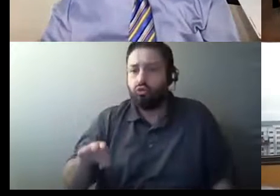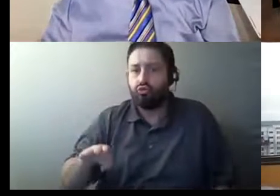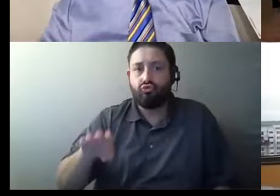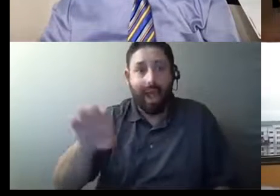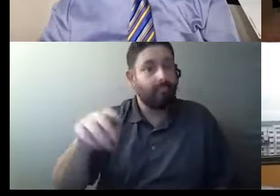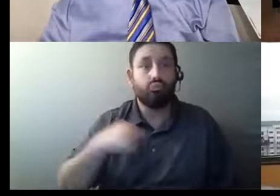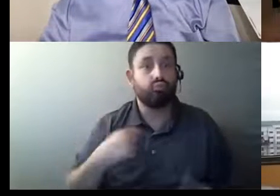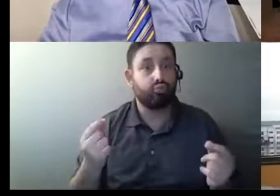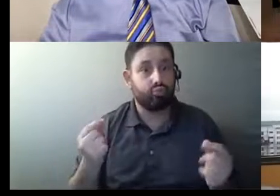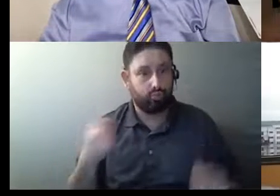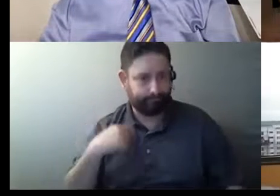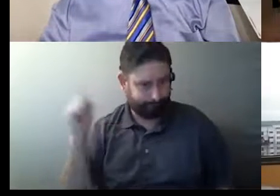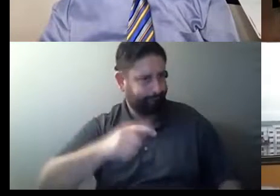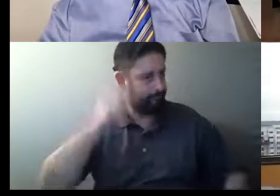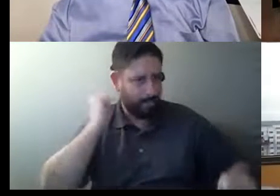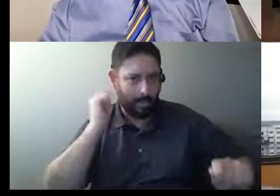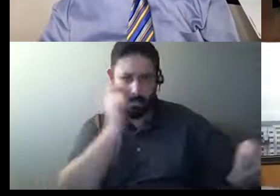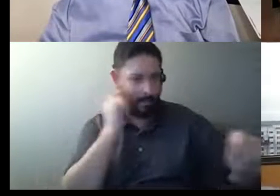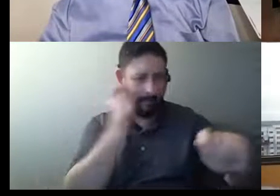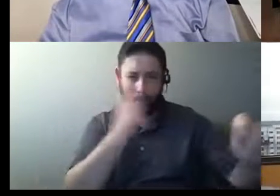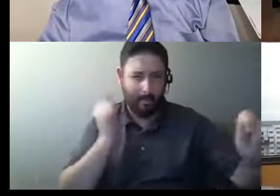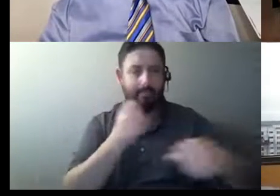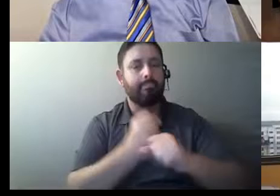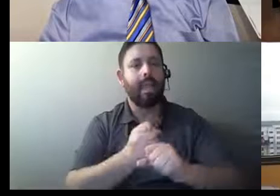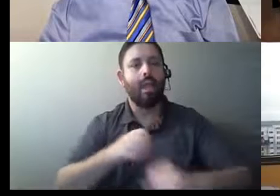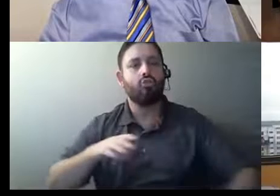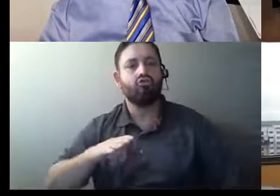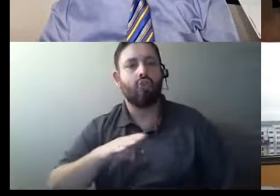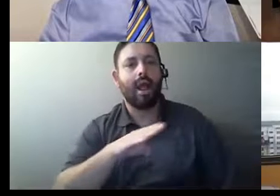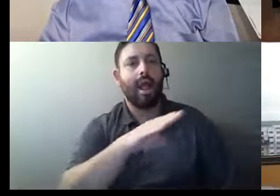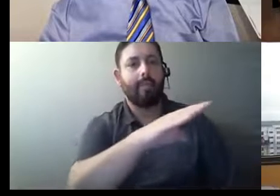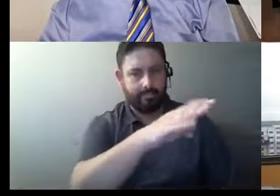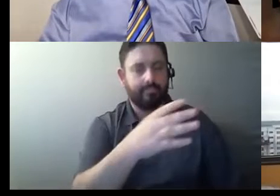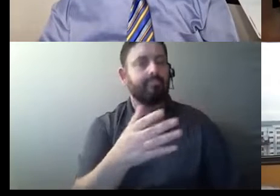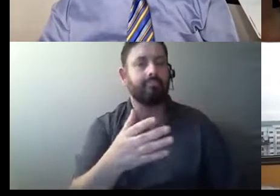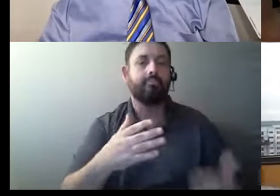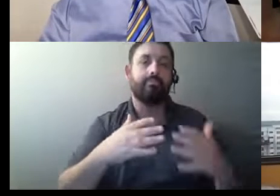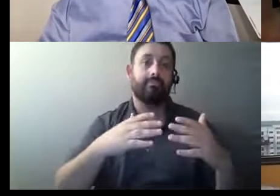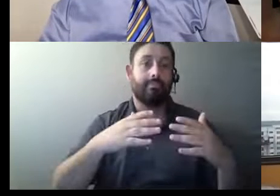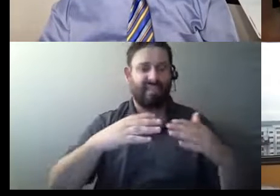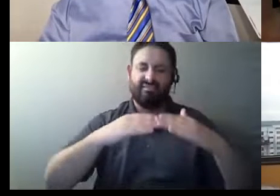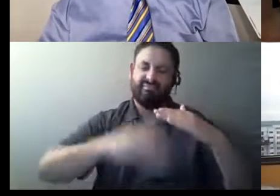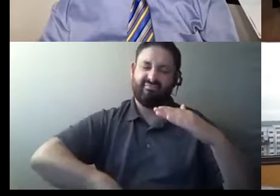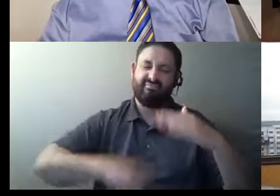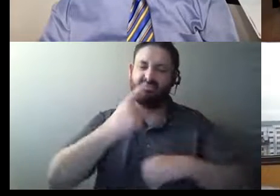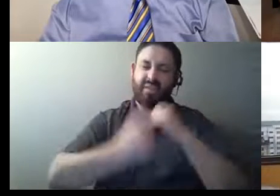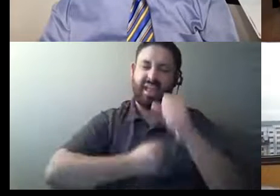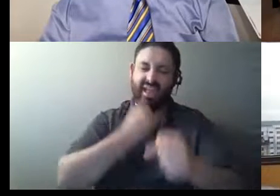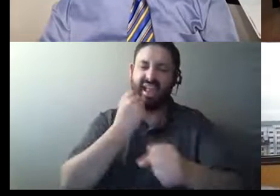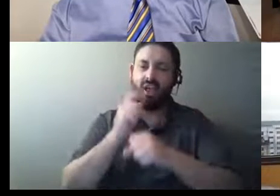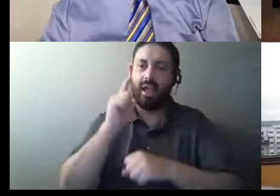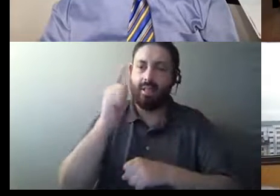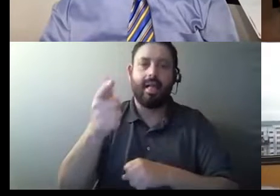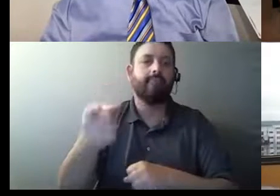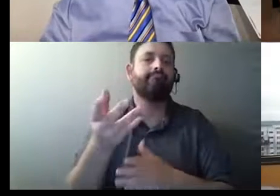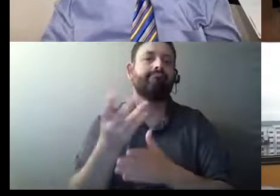built him a ramp, and unfortunately it was less than a year after we built that ramp that he passed away.